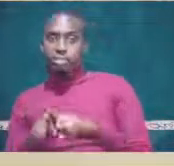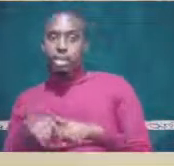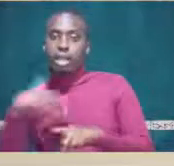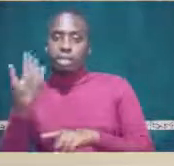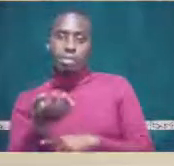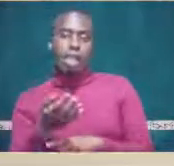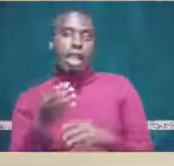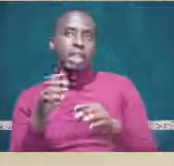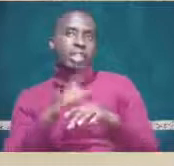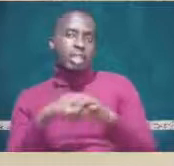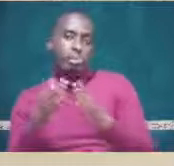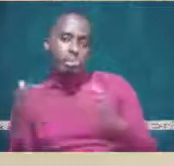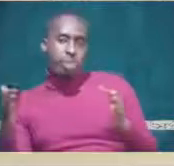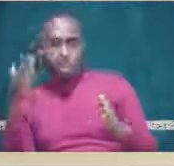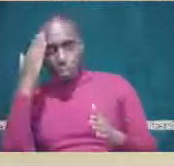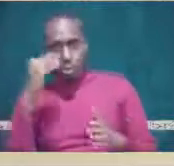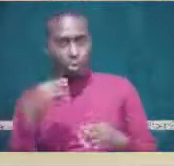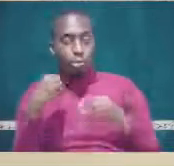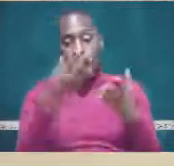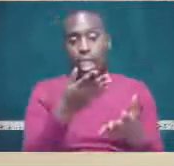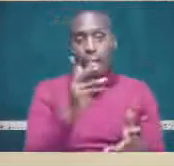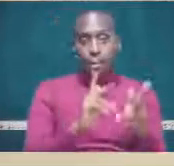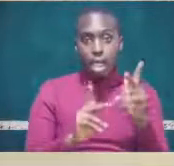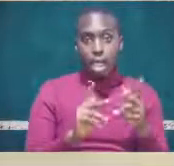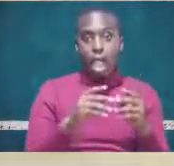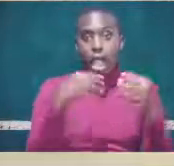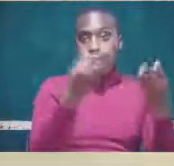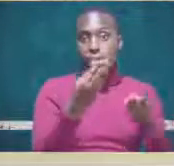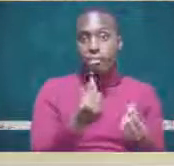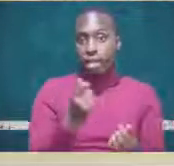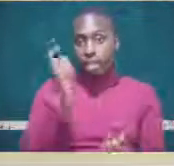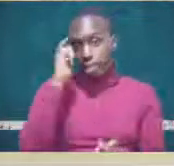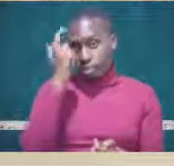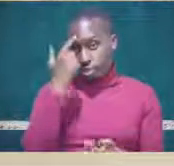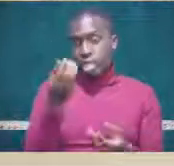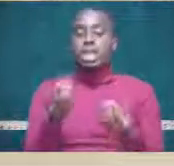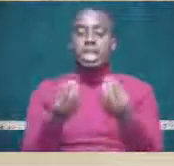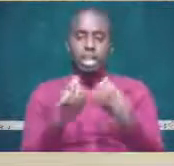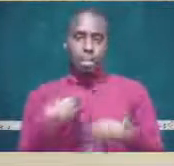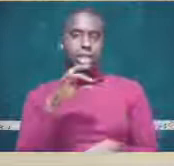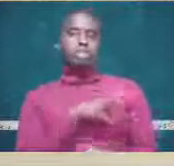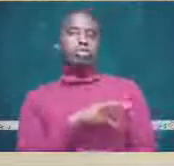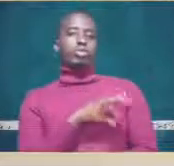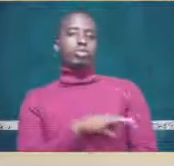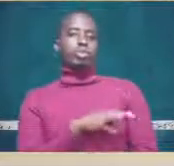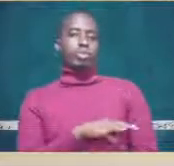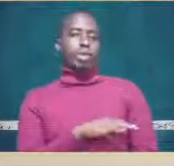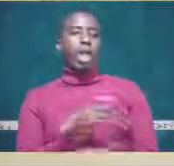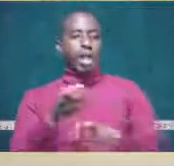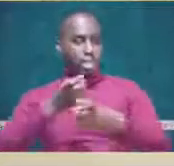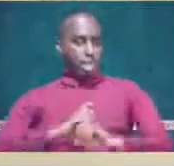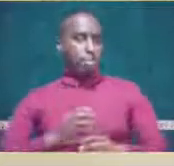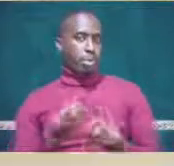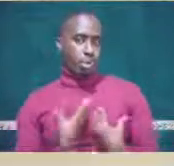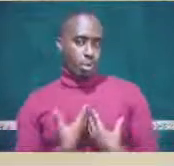maturity period. Because you have lent money to the government, and the government will give you an interest. There is a reward. That is